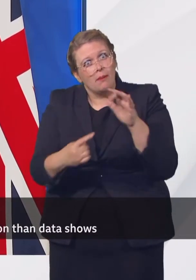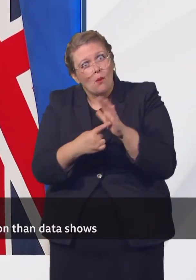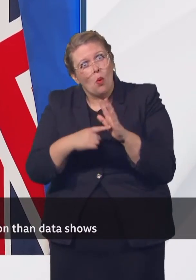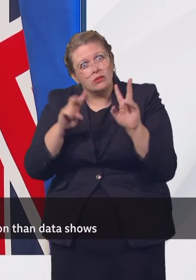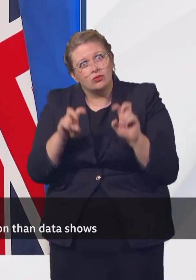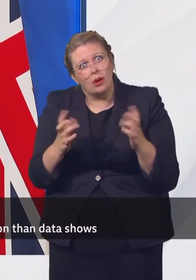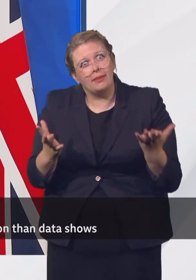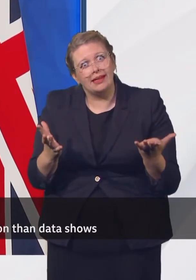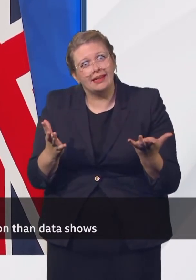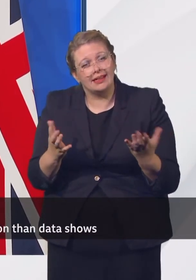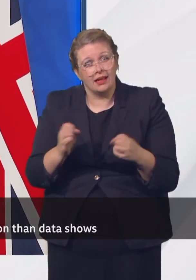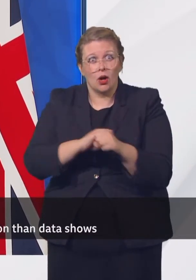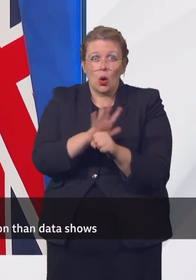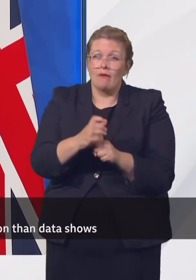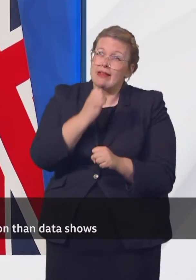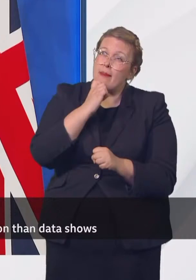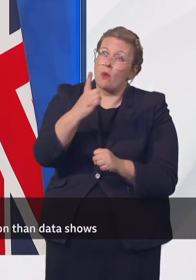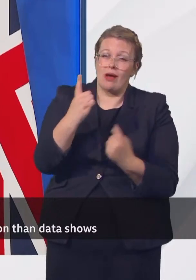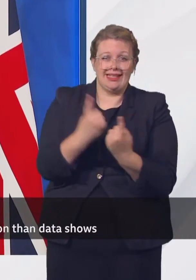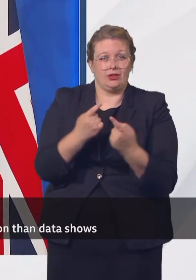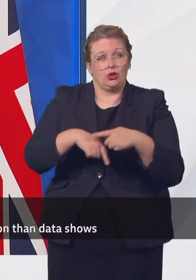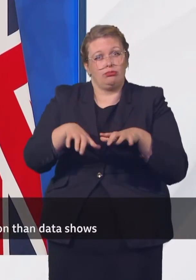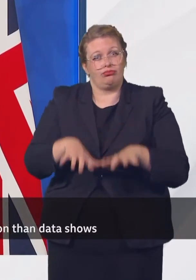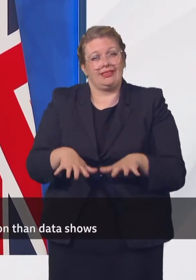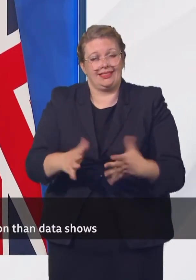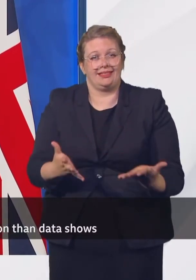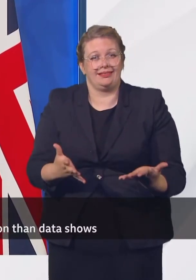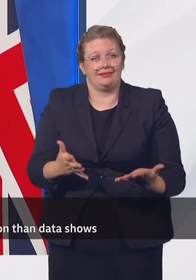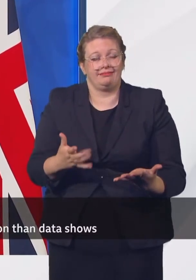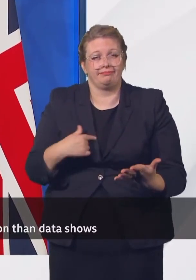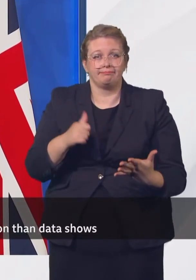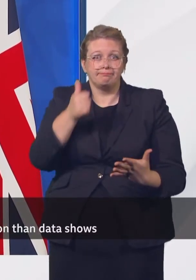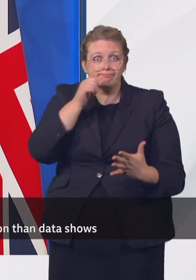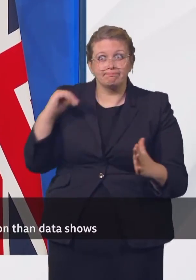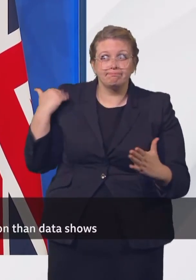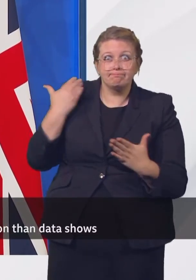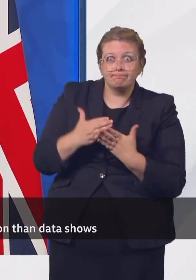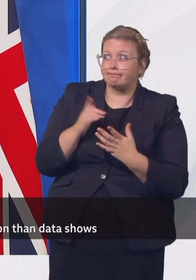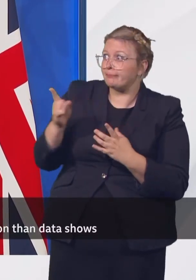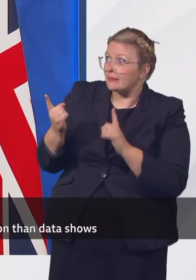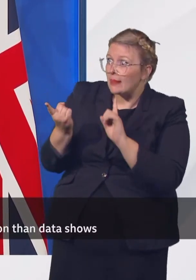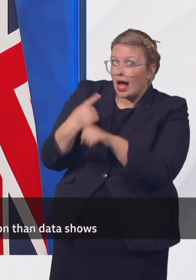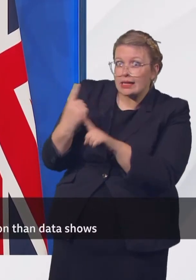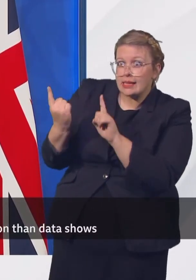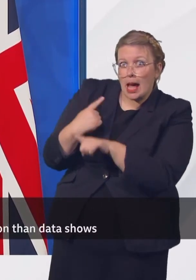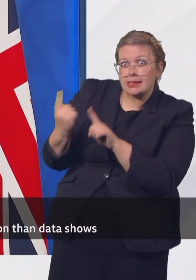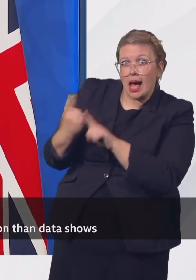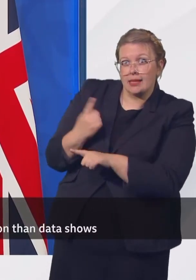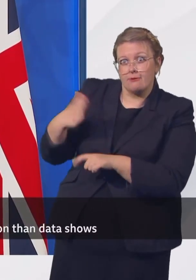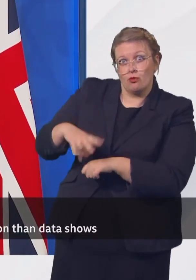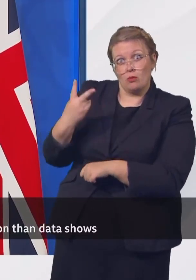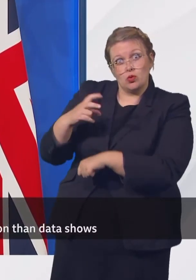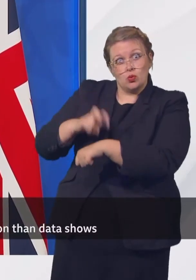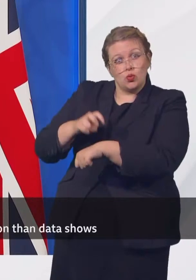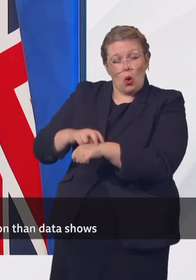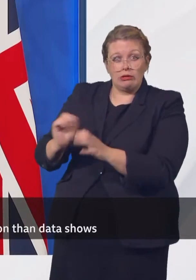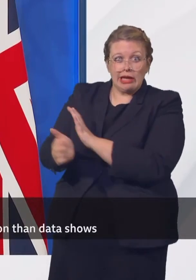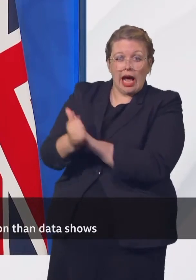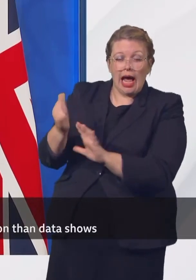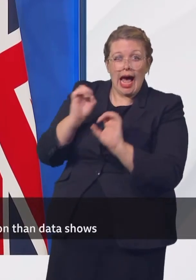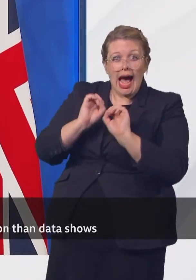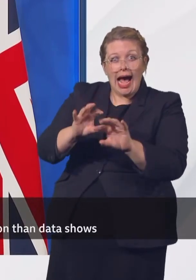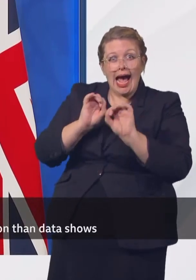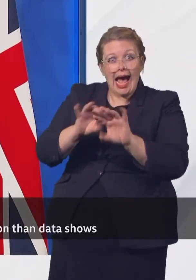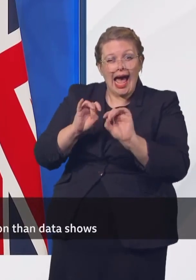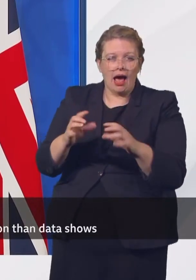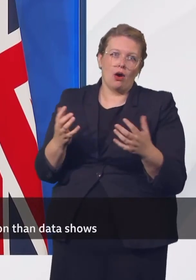important thing facing the country. And if you've listened to the answers, I'm sure you have, from Dr. Kanani and Professor Van-Tam, you'll have had one